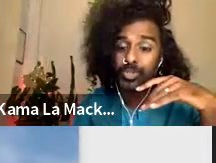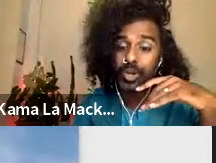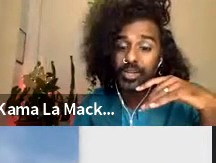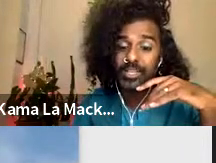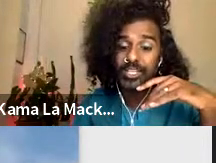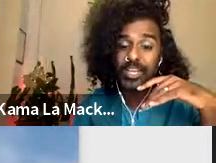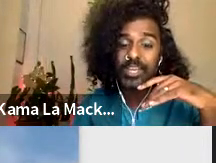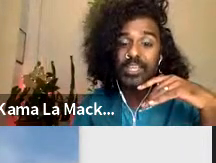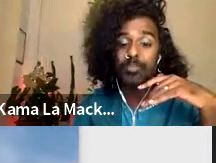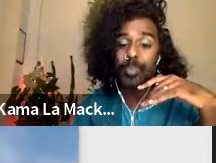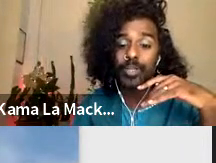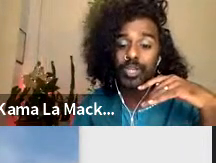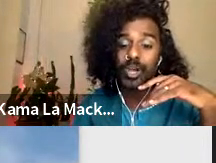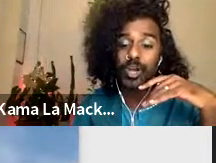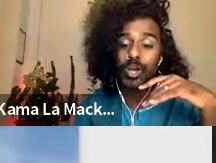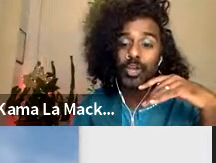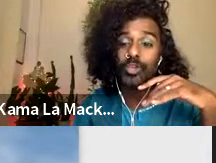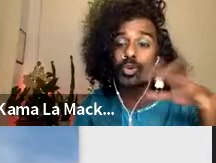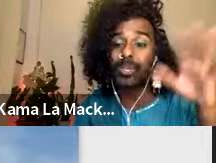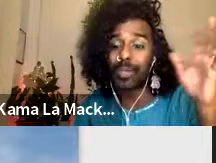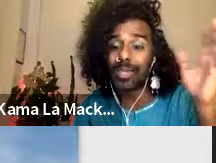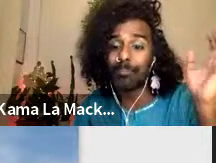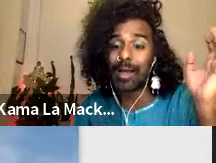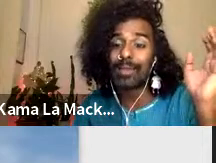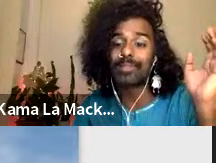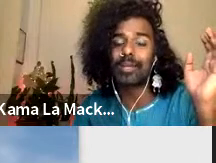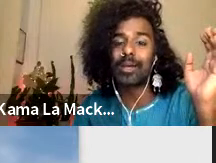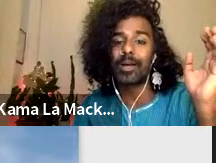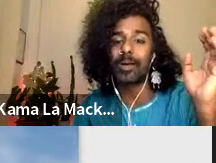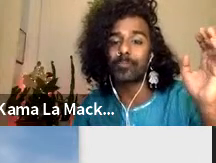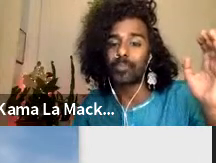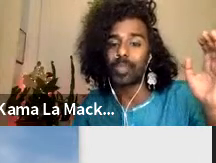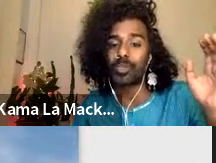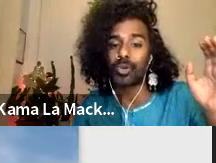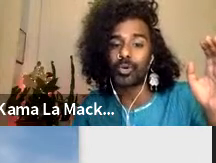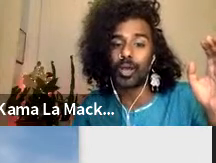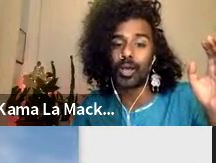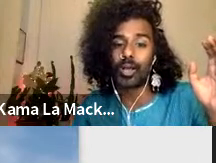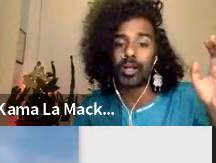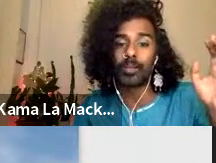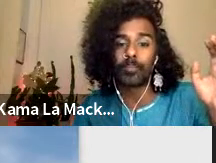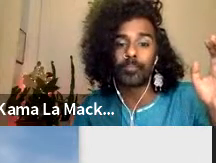those postcard cliches, but keeping in mind